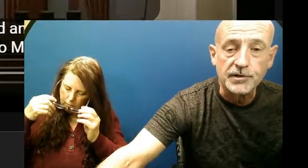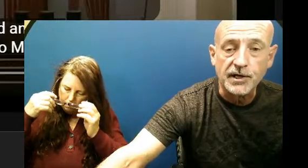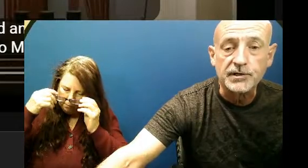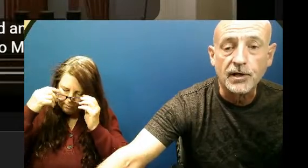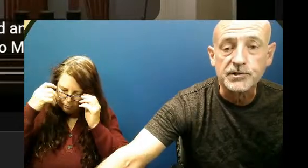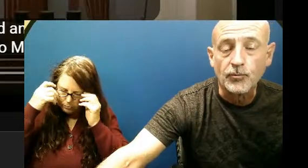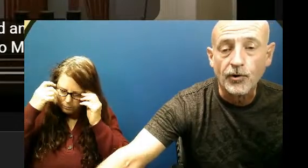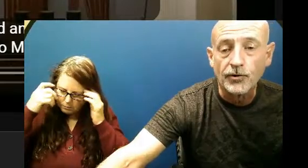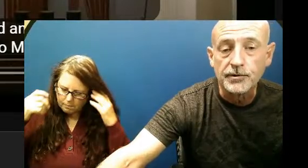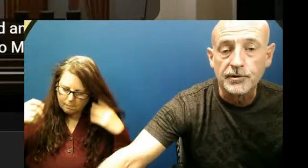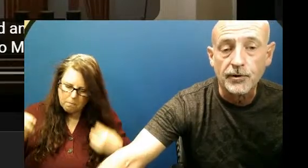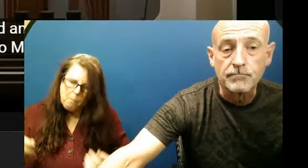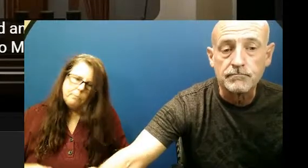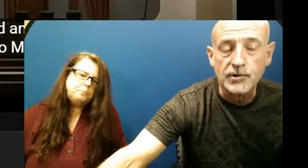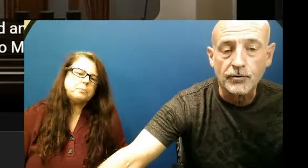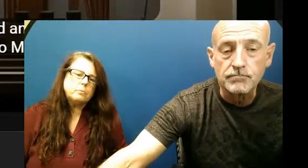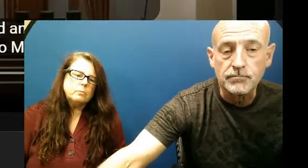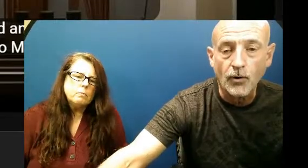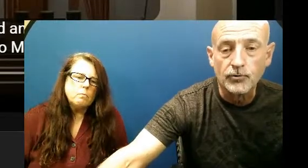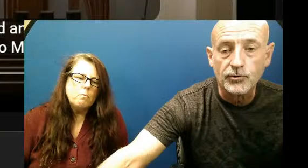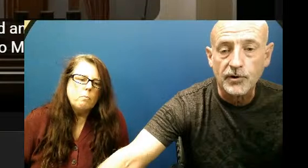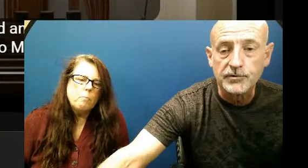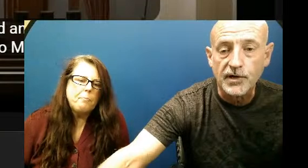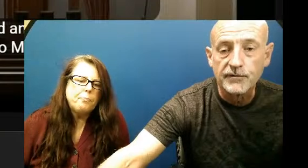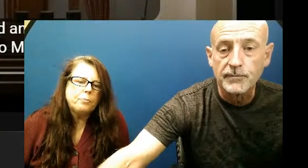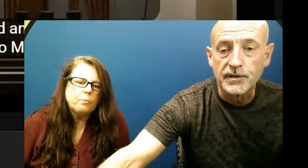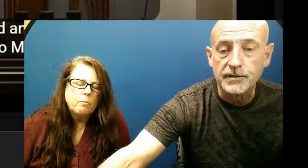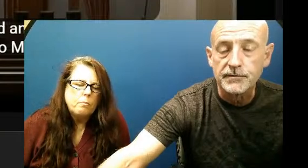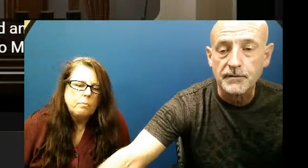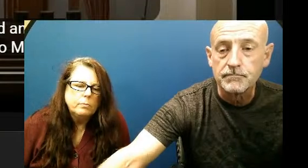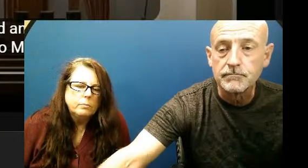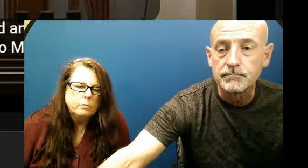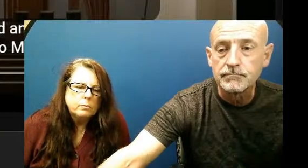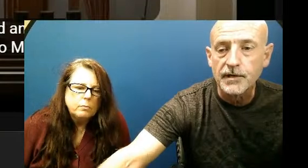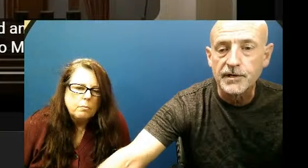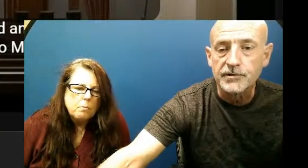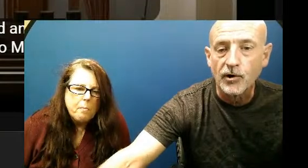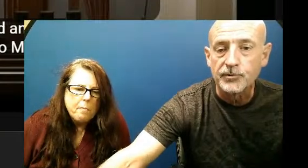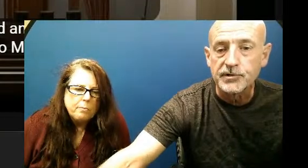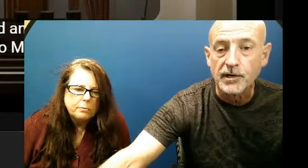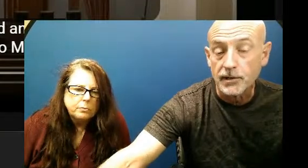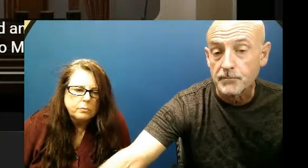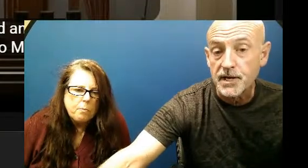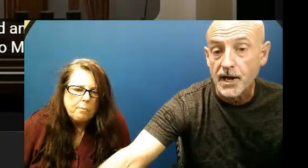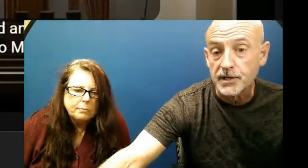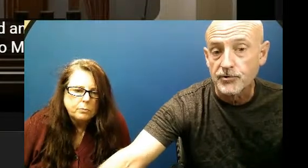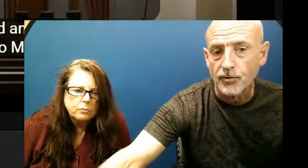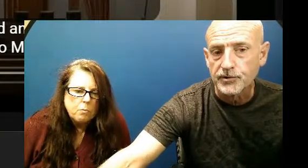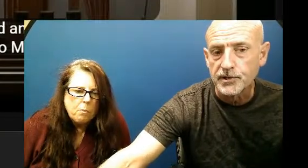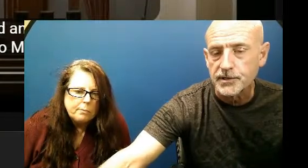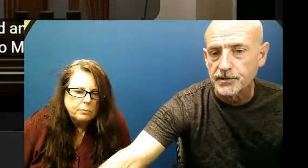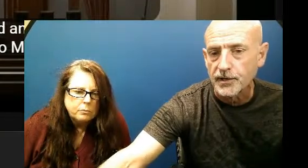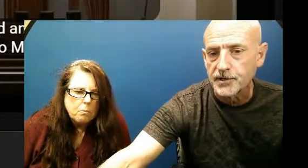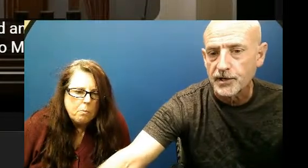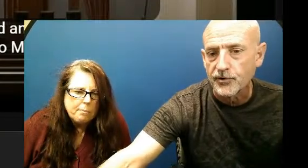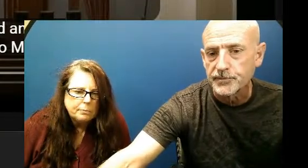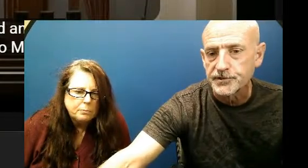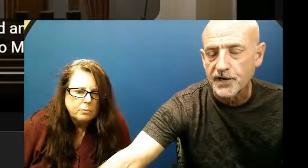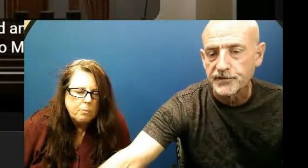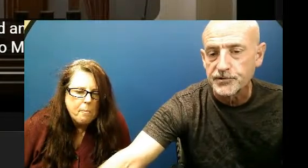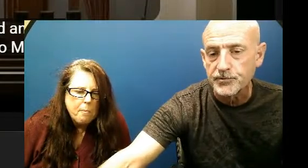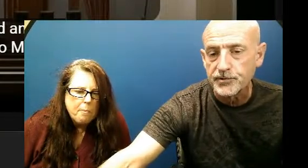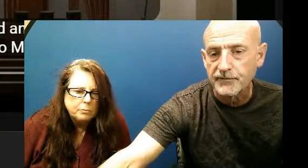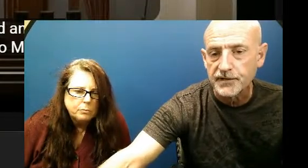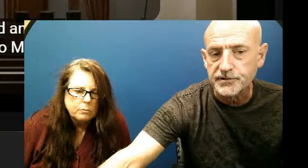in a non-technology world, and they're older, most of them, and then they didn't grow up with technology. Like me, I didn't grow up with any technology. I grew up in